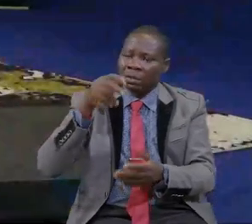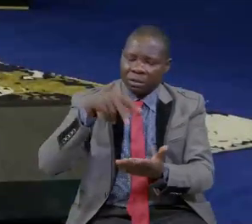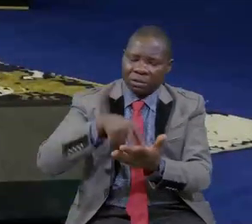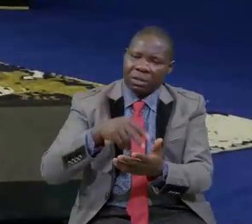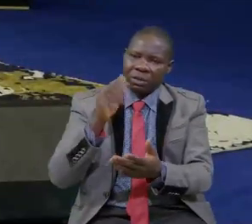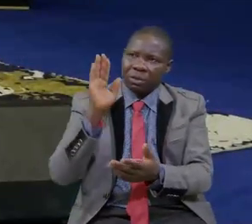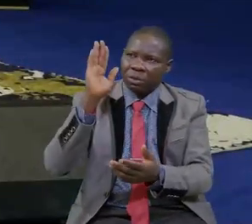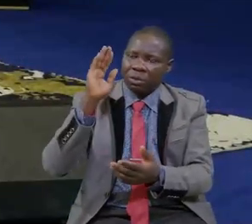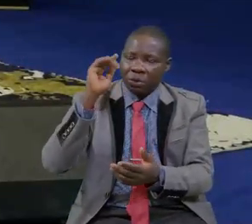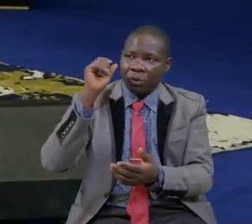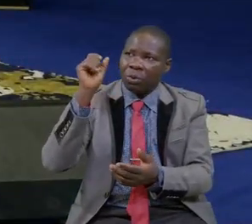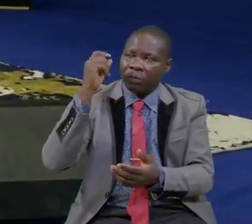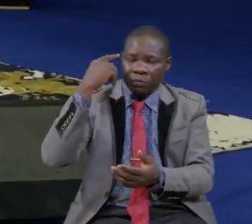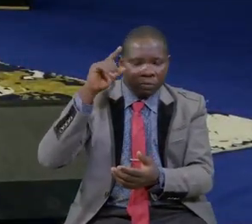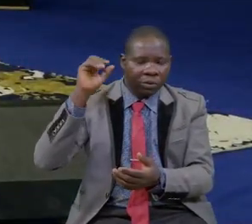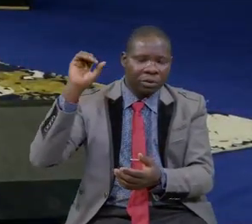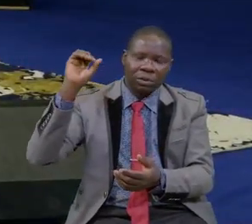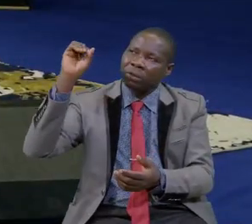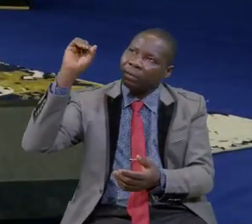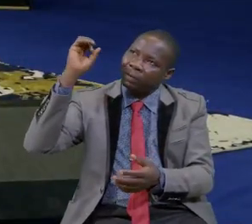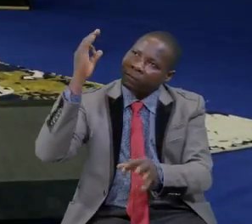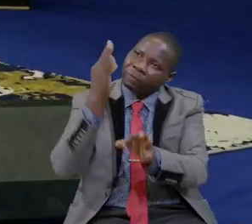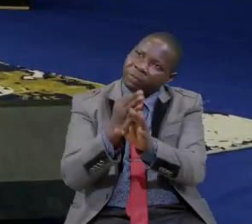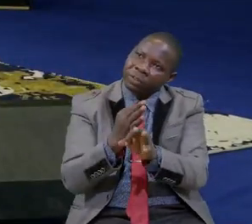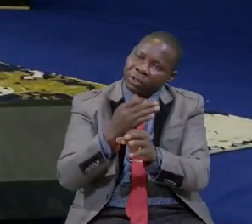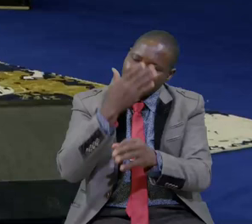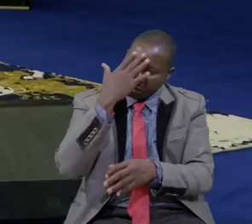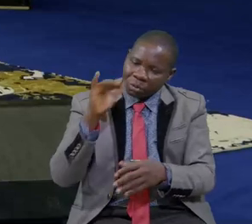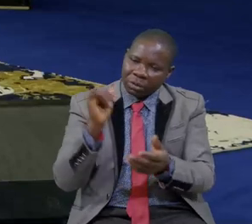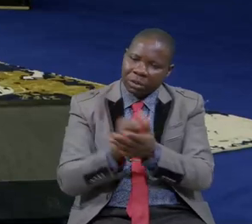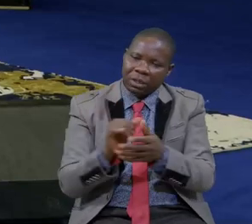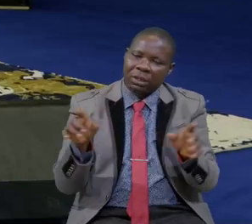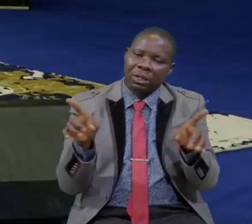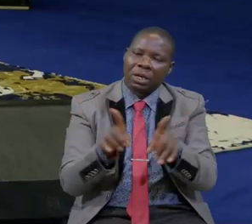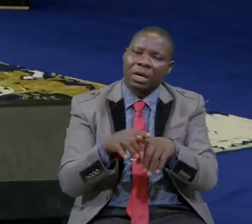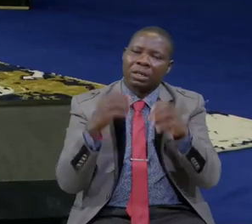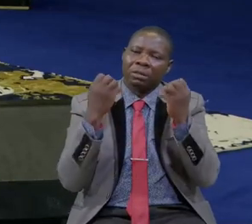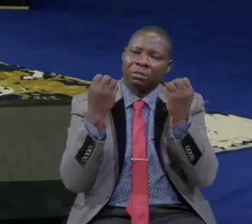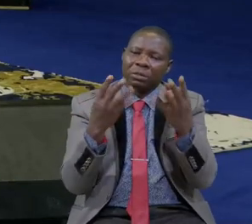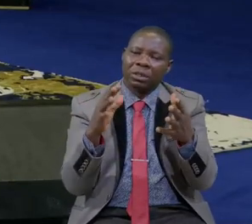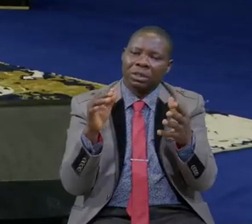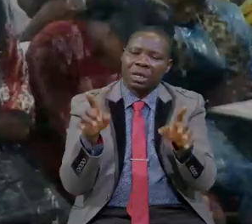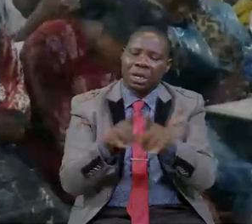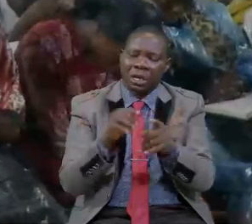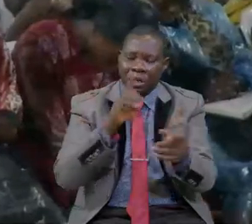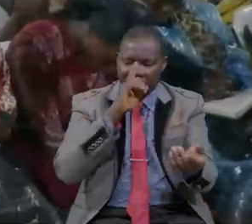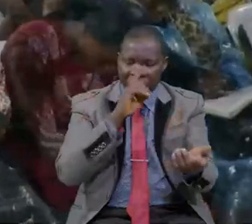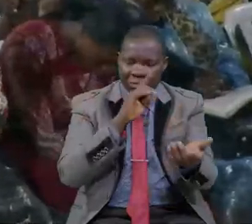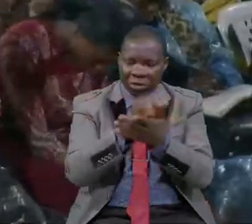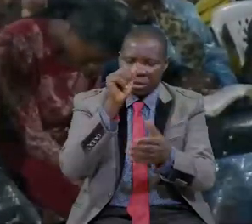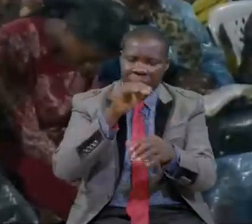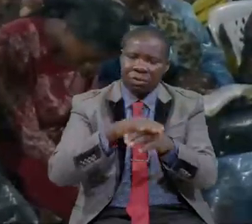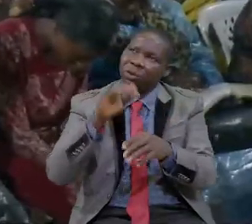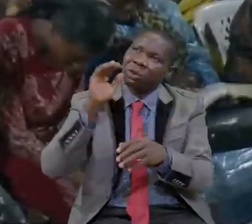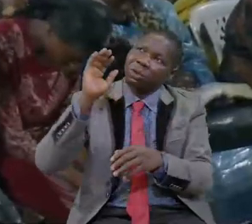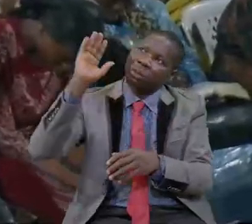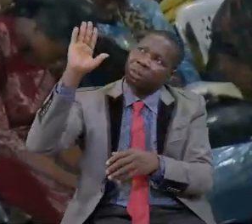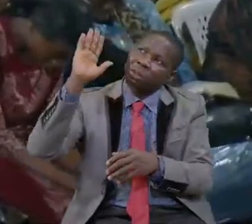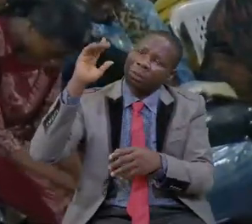knowing that as many as believed on him, to them he gave